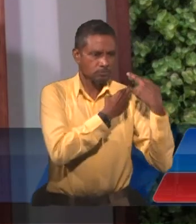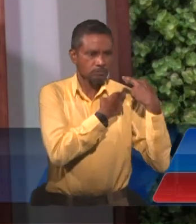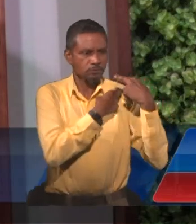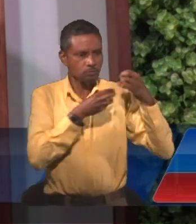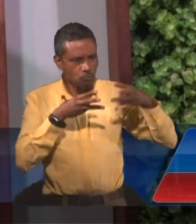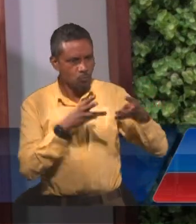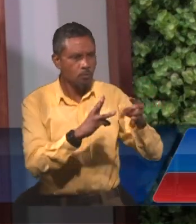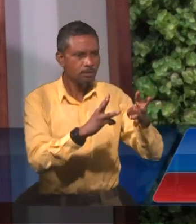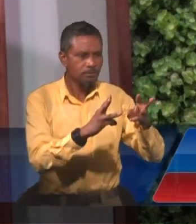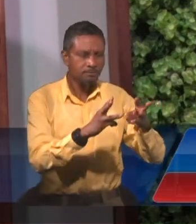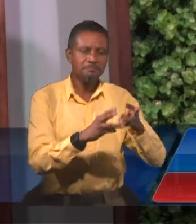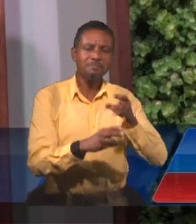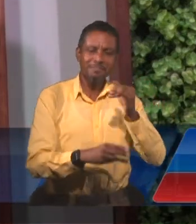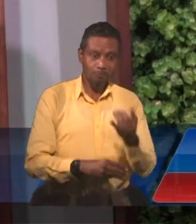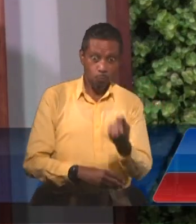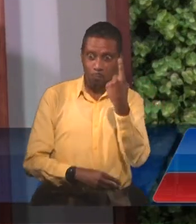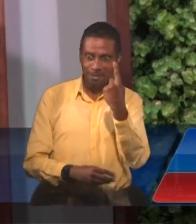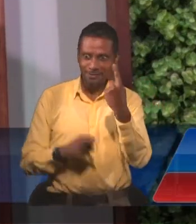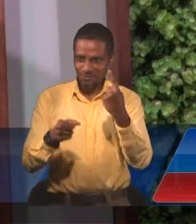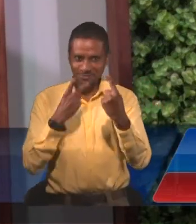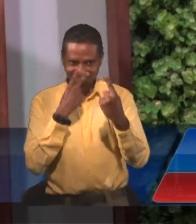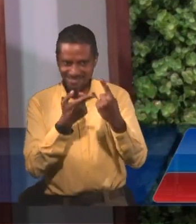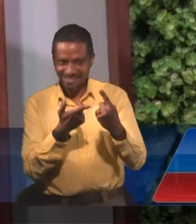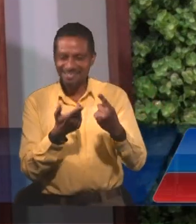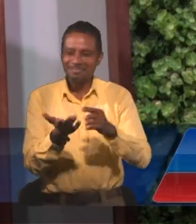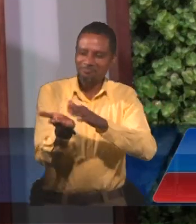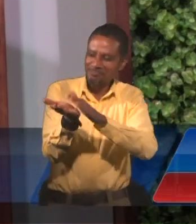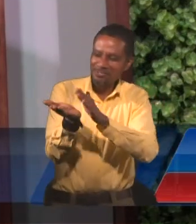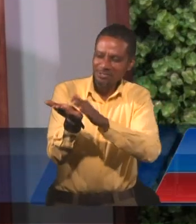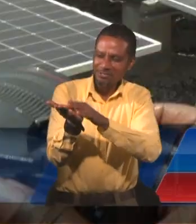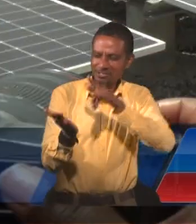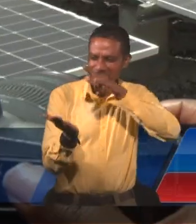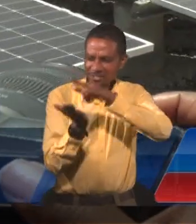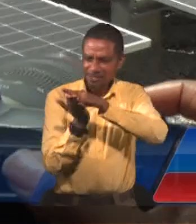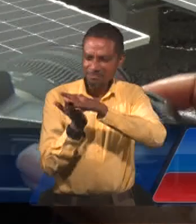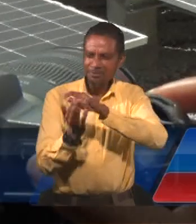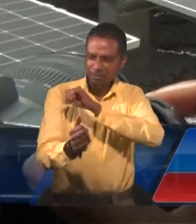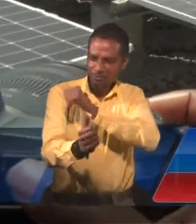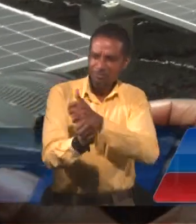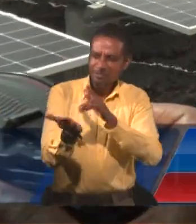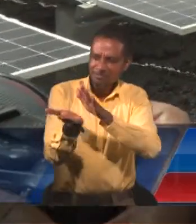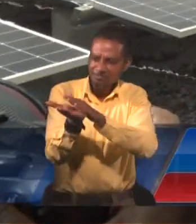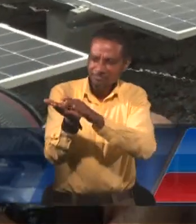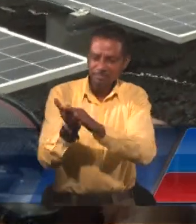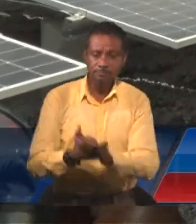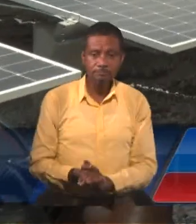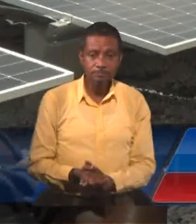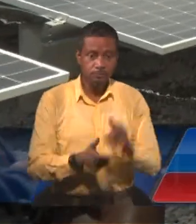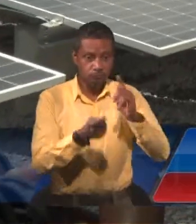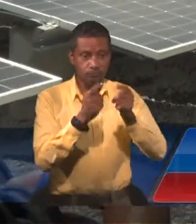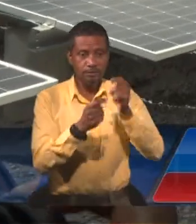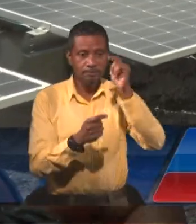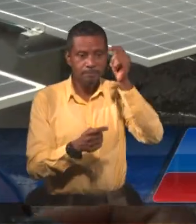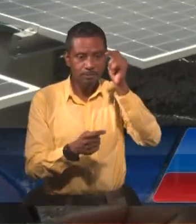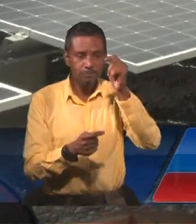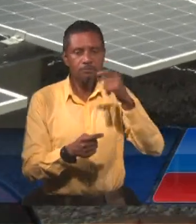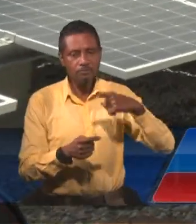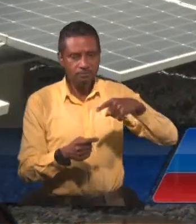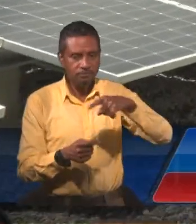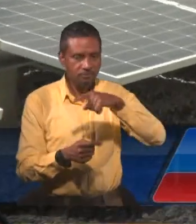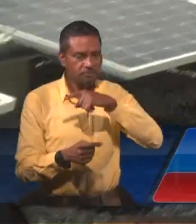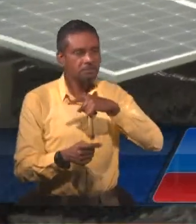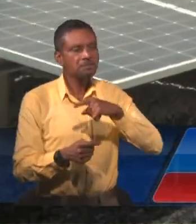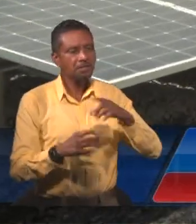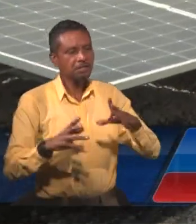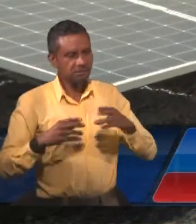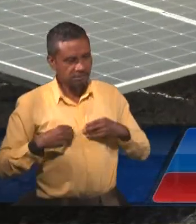of the things you're seeing here today. So congratulations to the Airport Authority. Trinidad and Tobago has joined the call for urgent action to